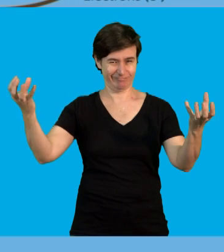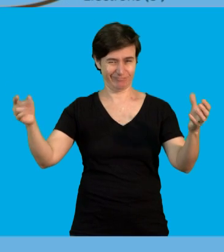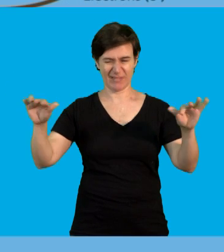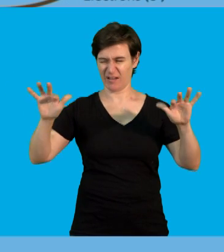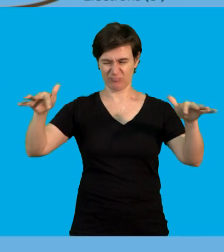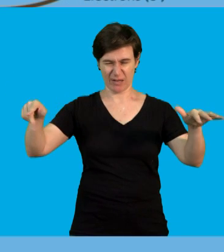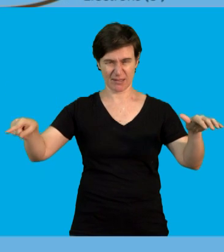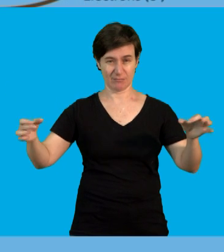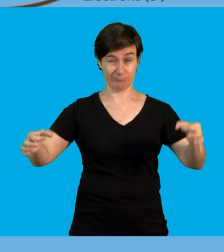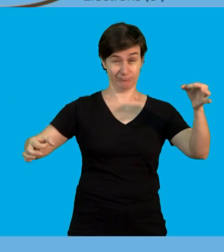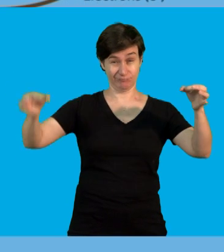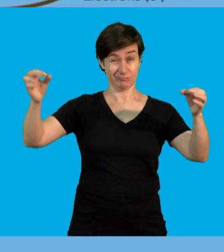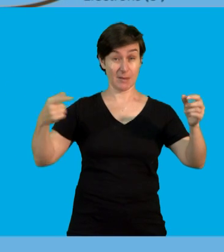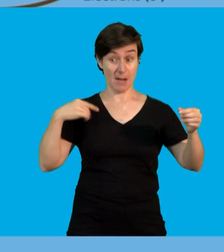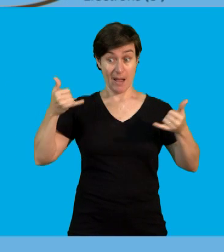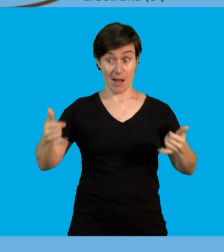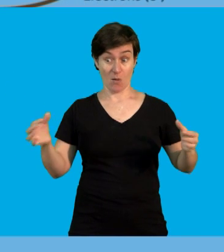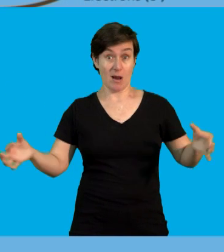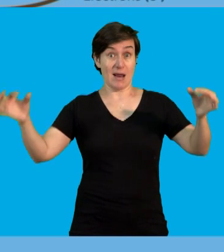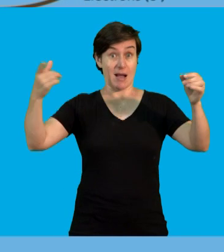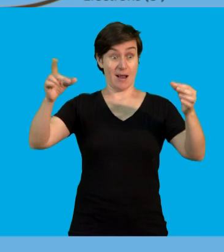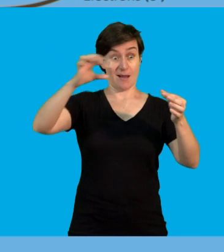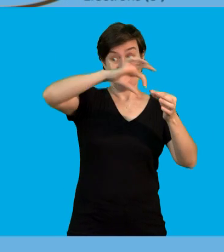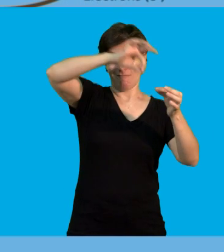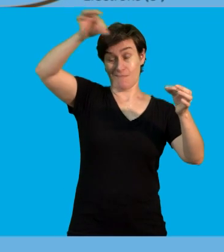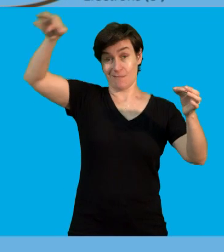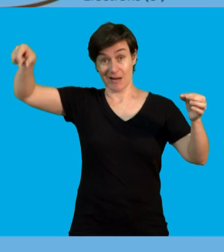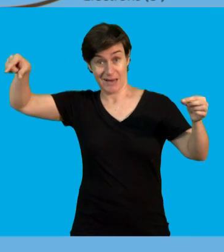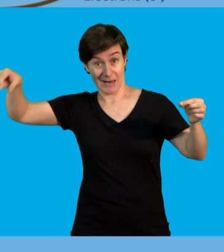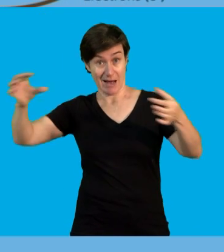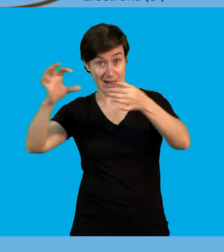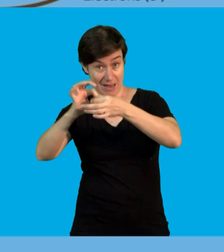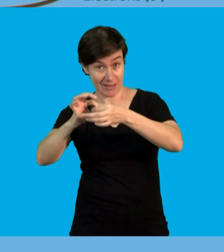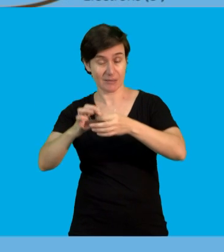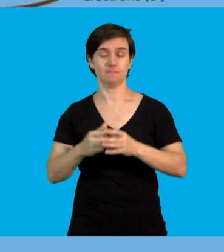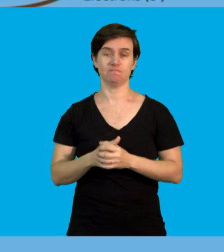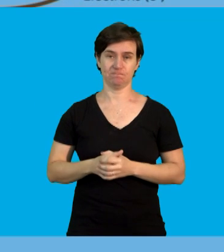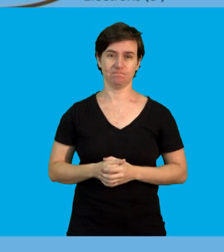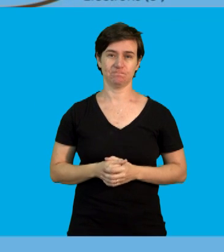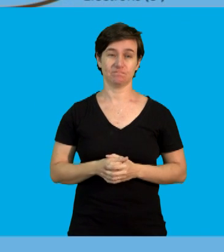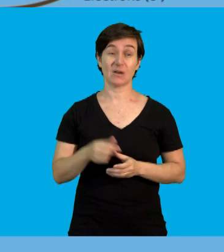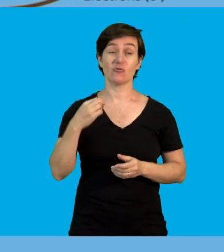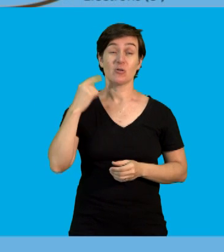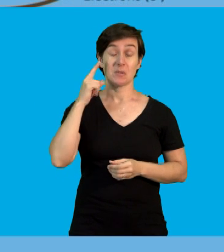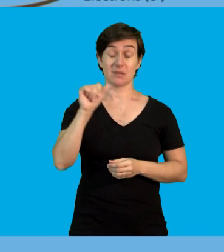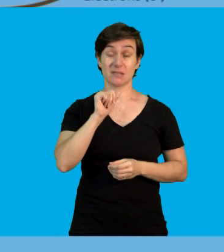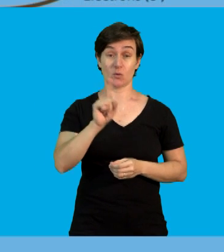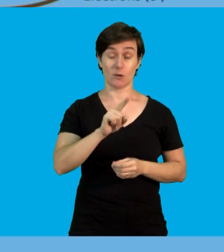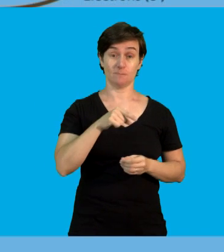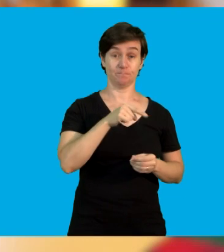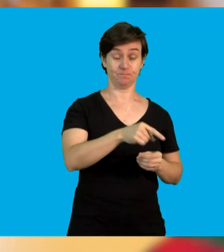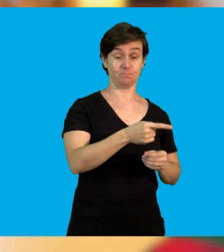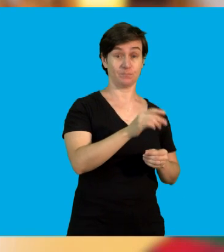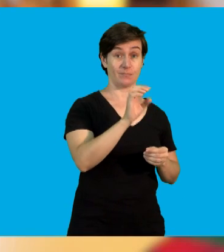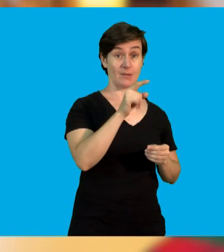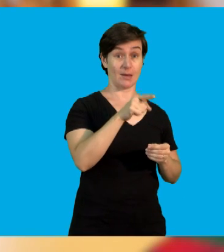will start now to be collected at the negative terminal of the cell, which is this part here. And then, remember we said that once the